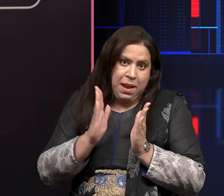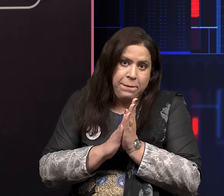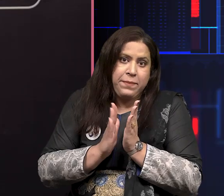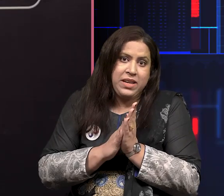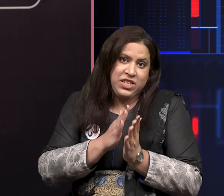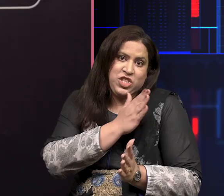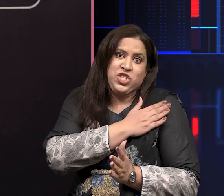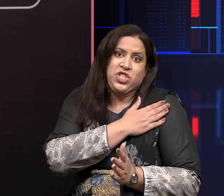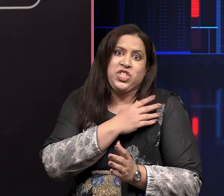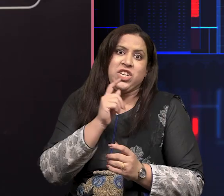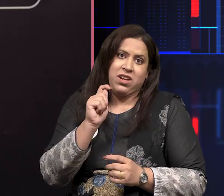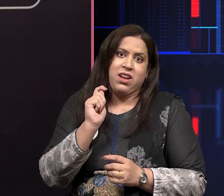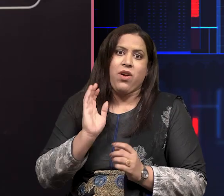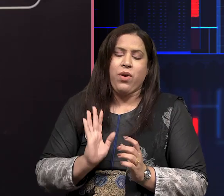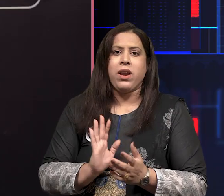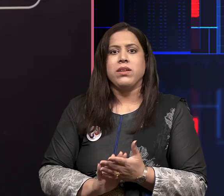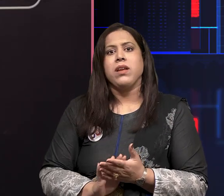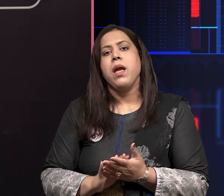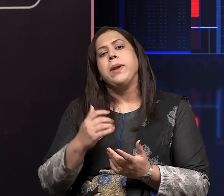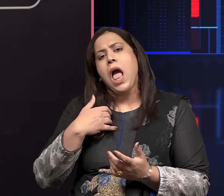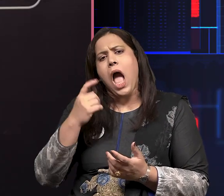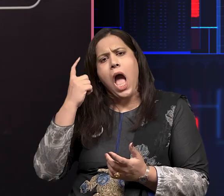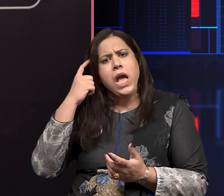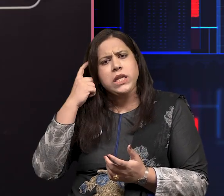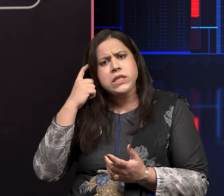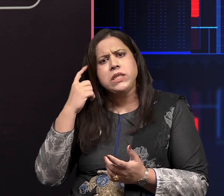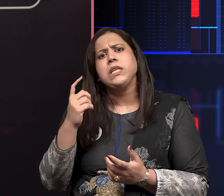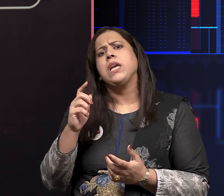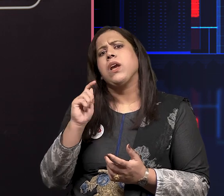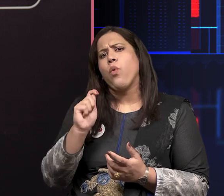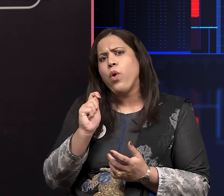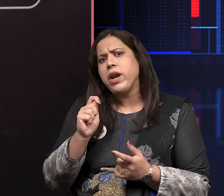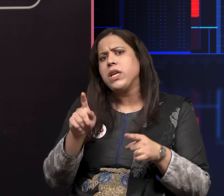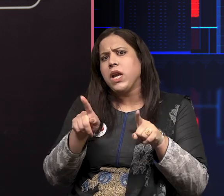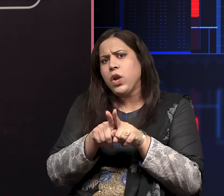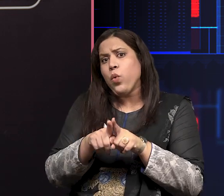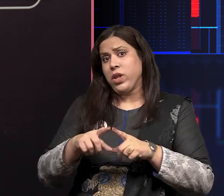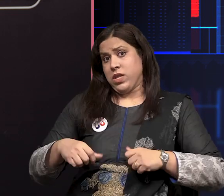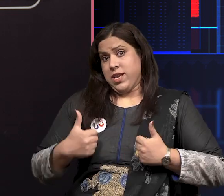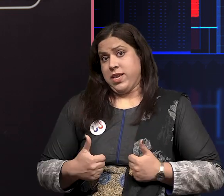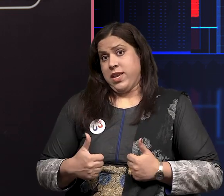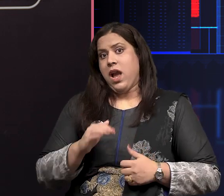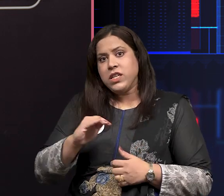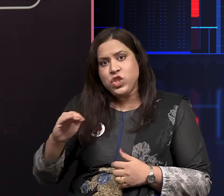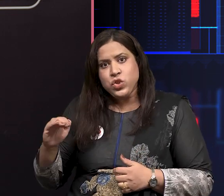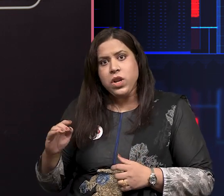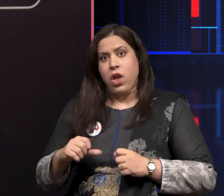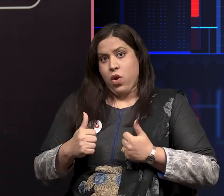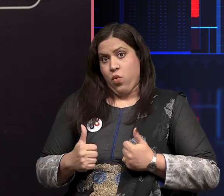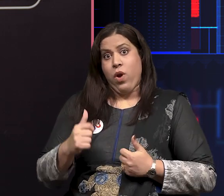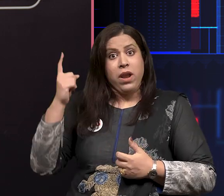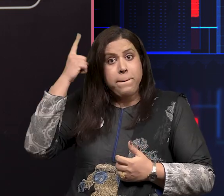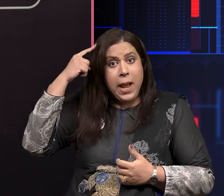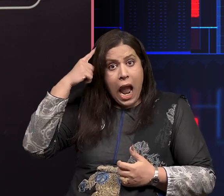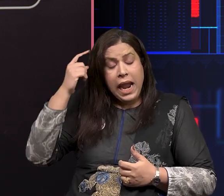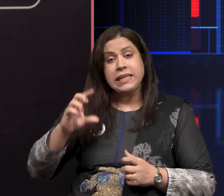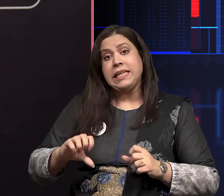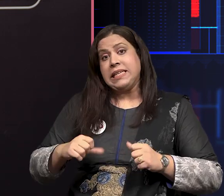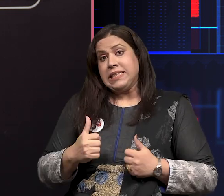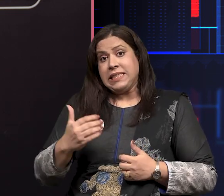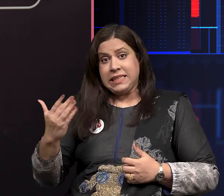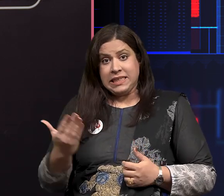think working with young minds, working with young students, working with different generations, younger